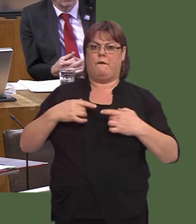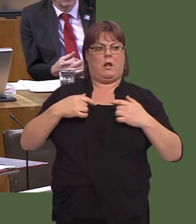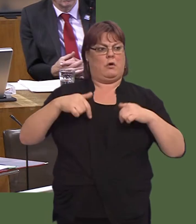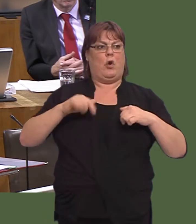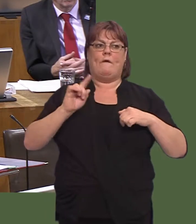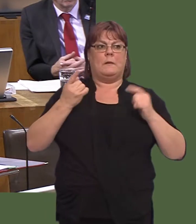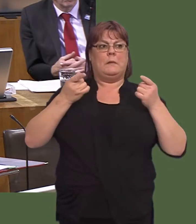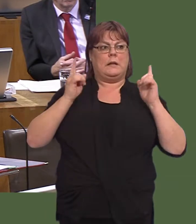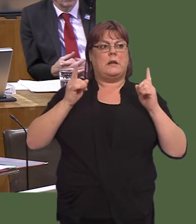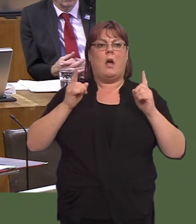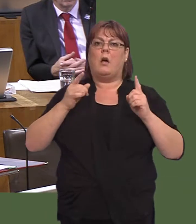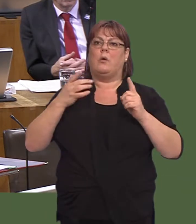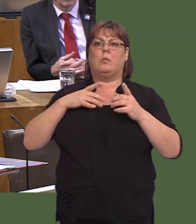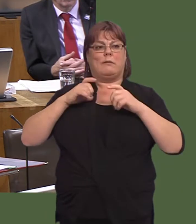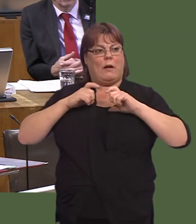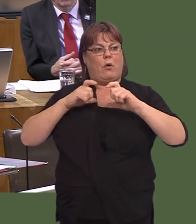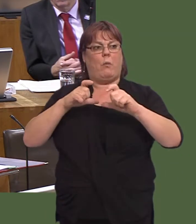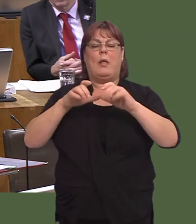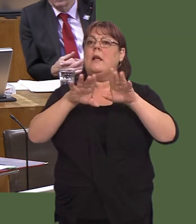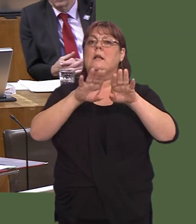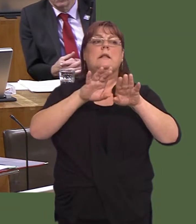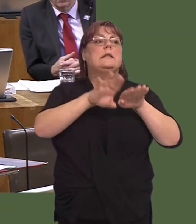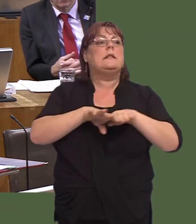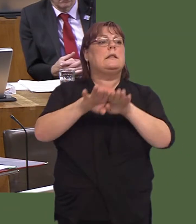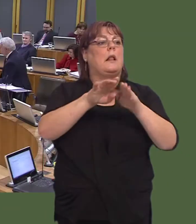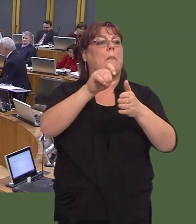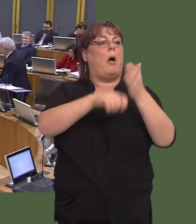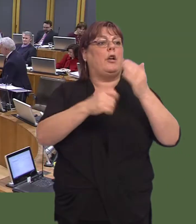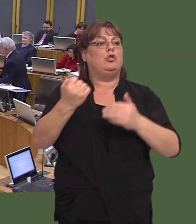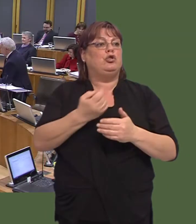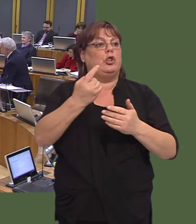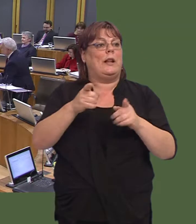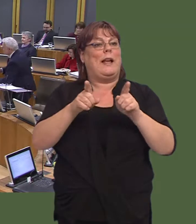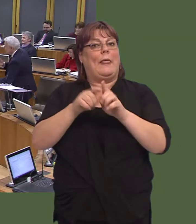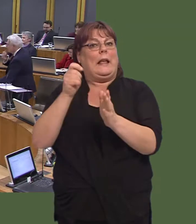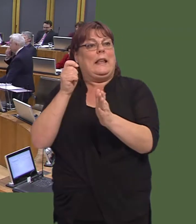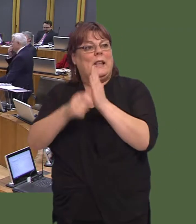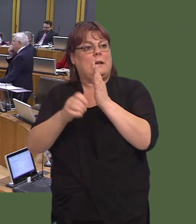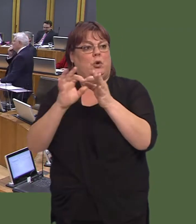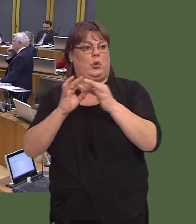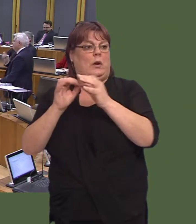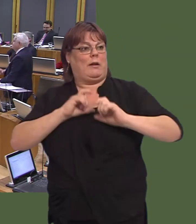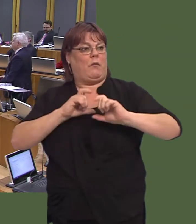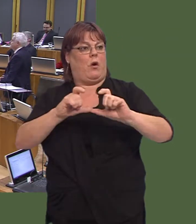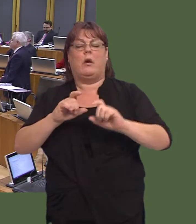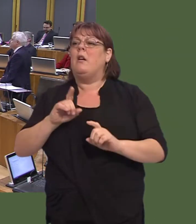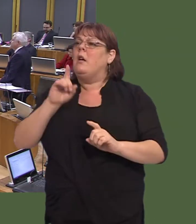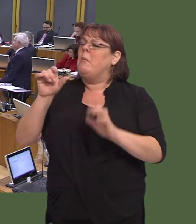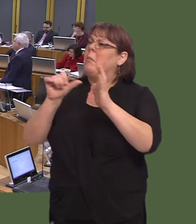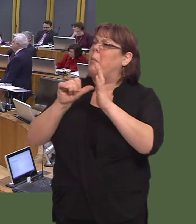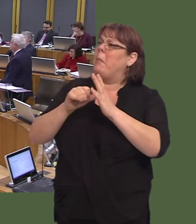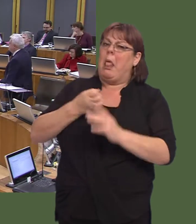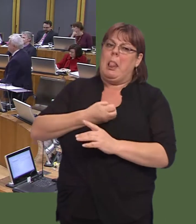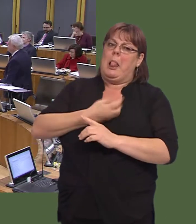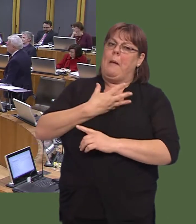Minister, that we are best served by staying in the customs union and having that access to the single market. The problem here is that we have a number of Labour views. We don't